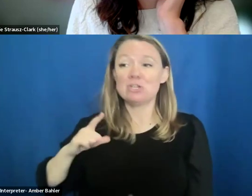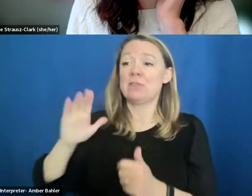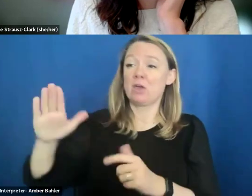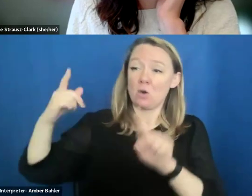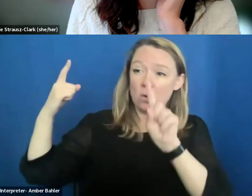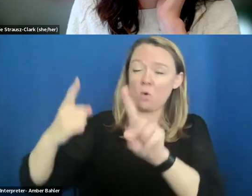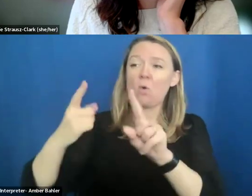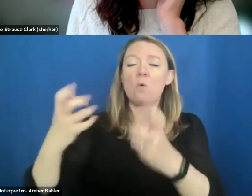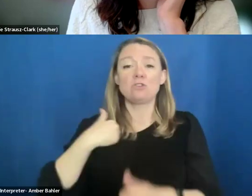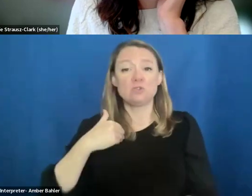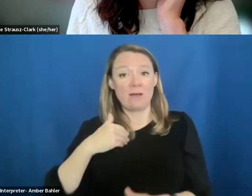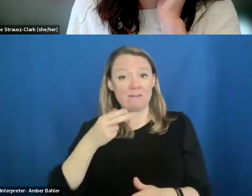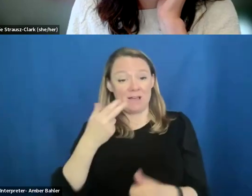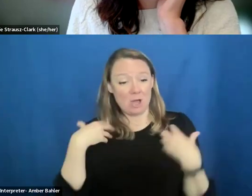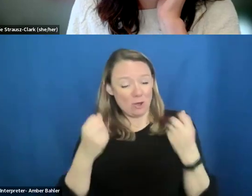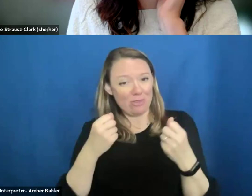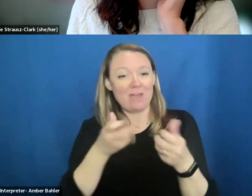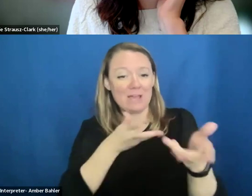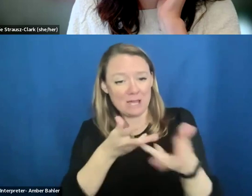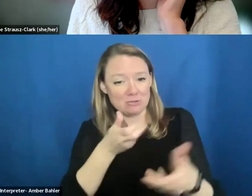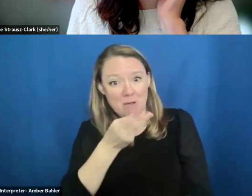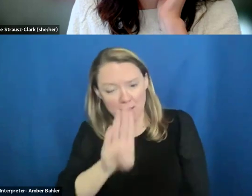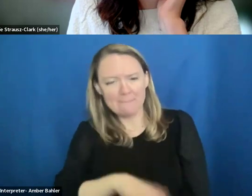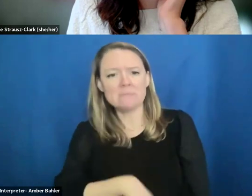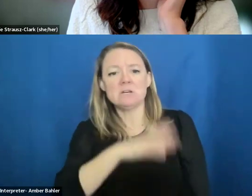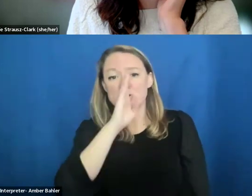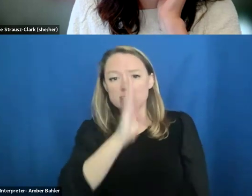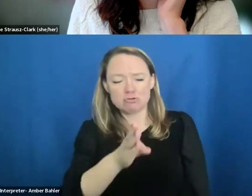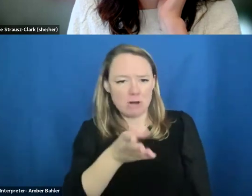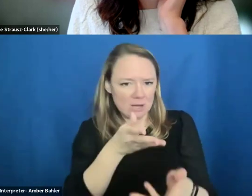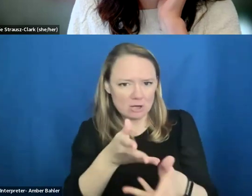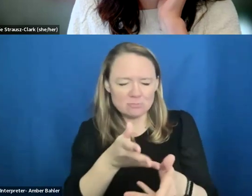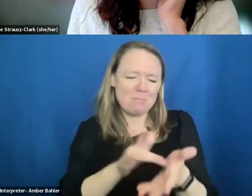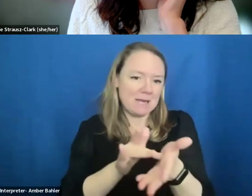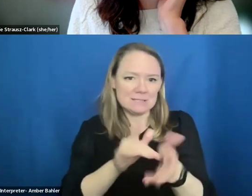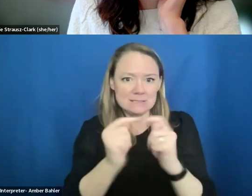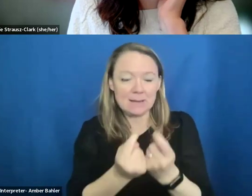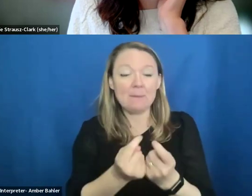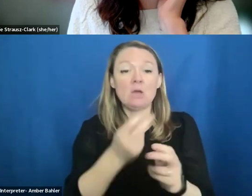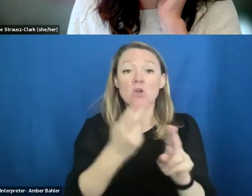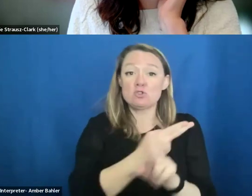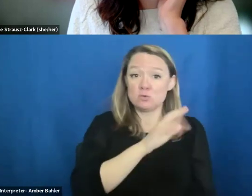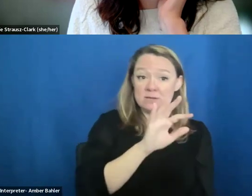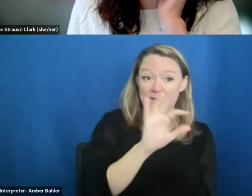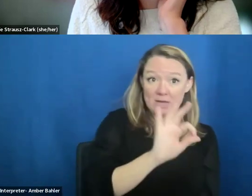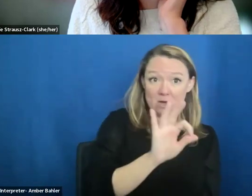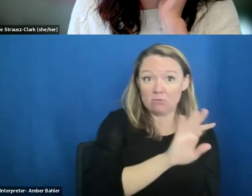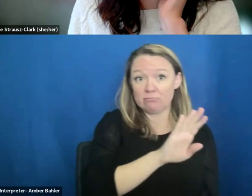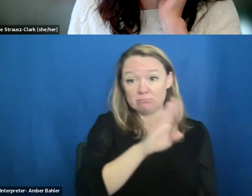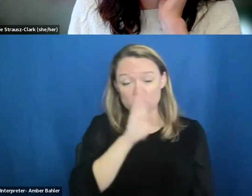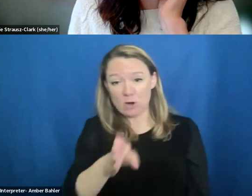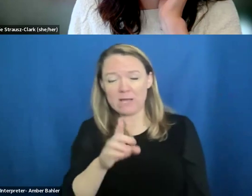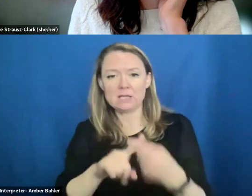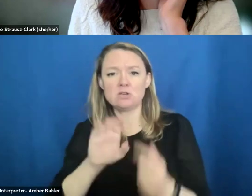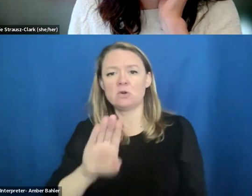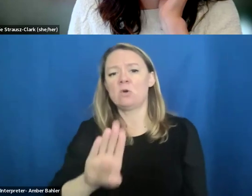street medicine teams, rapid induction from use of fentanyl onto other drugs, whether that's buprenorphine or methadone for stabilization